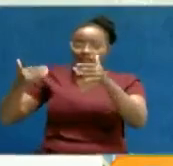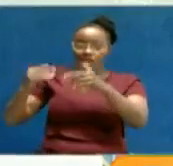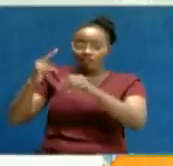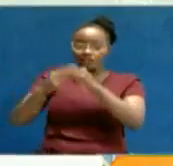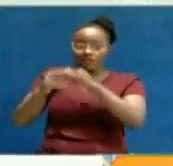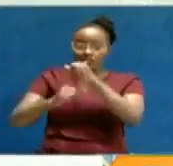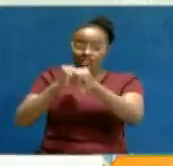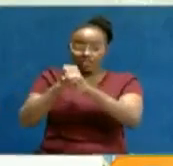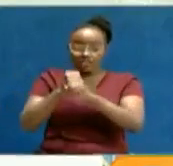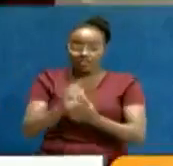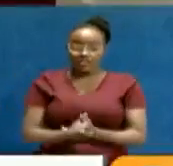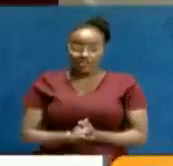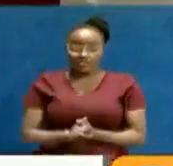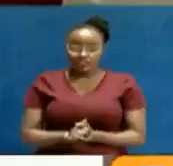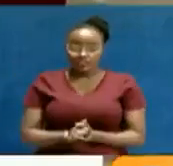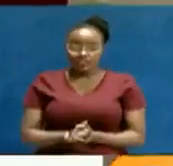years.